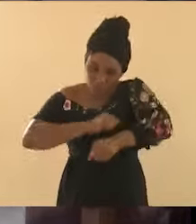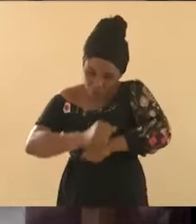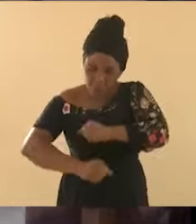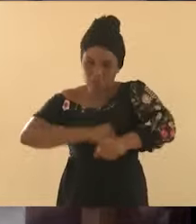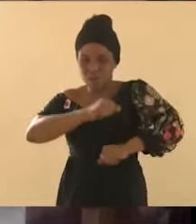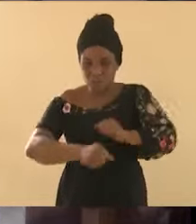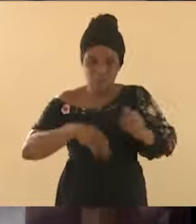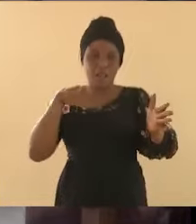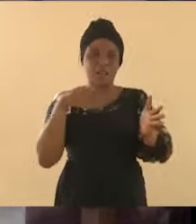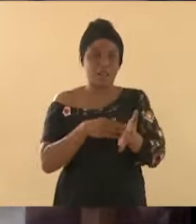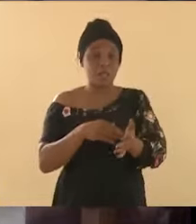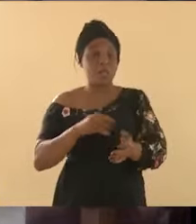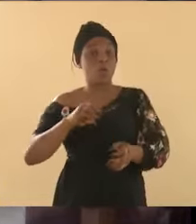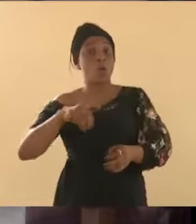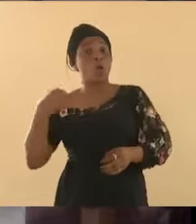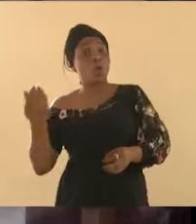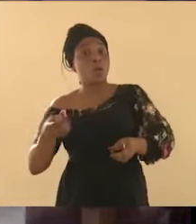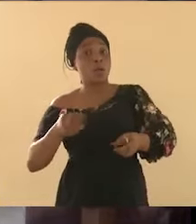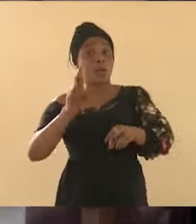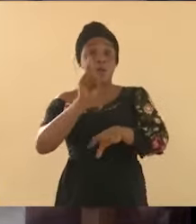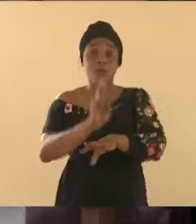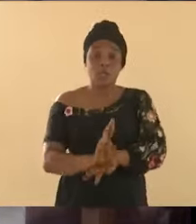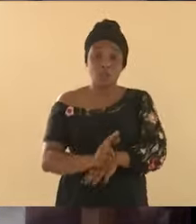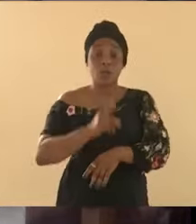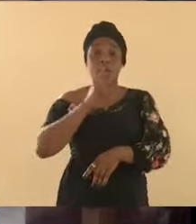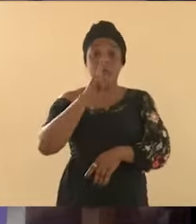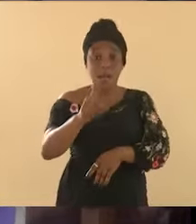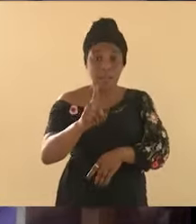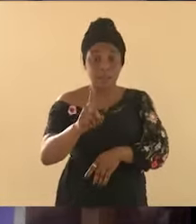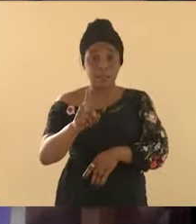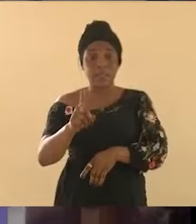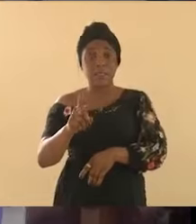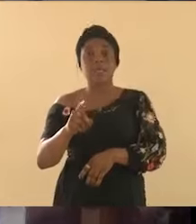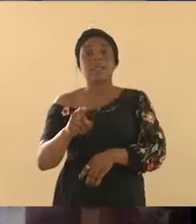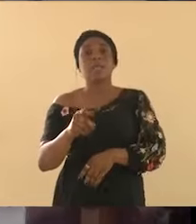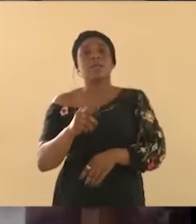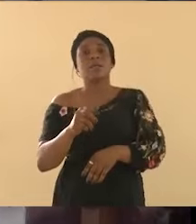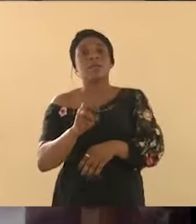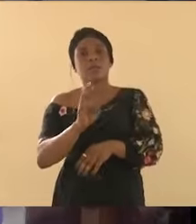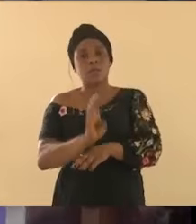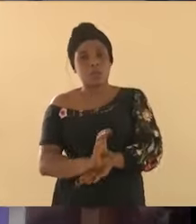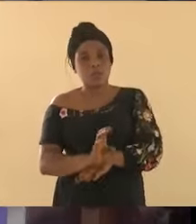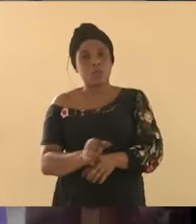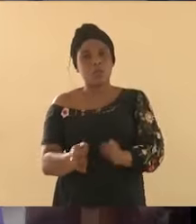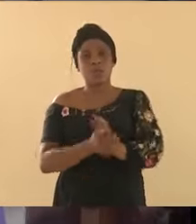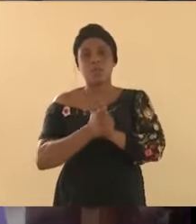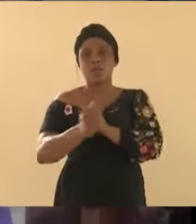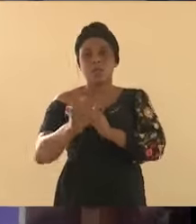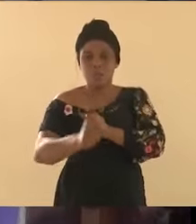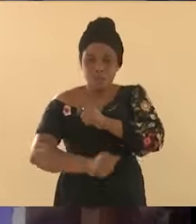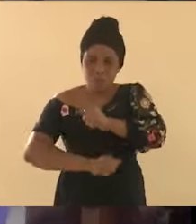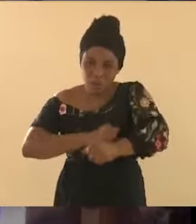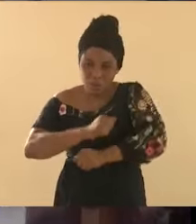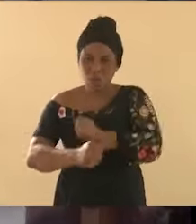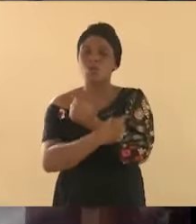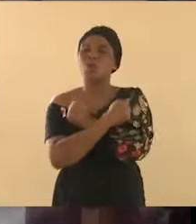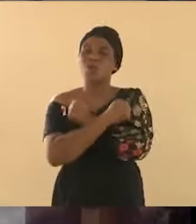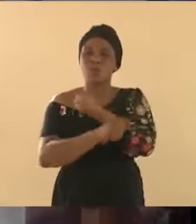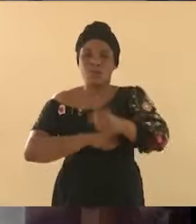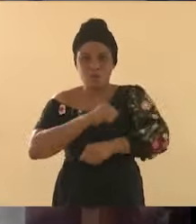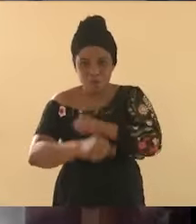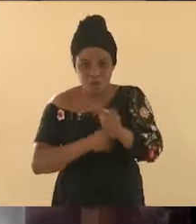Christianity makes suffering sufferable. And that there is no other religion that can actually... Christians are supposed to be experts in suffering.